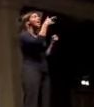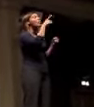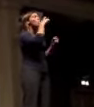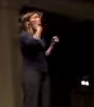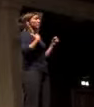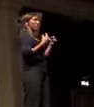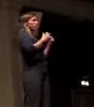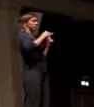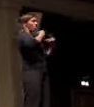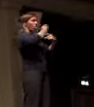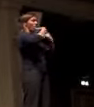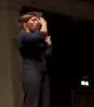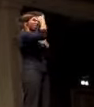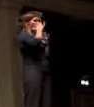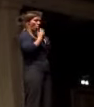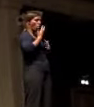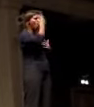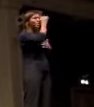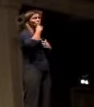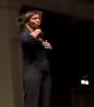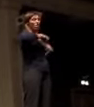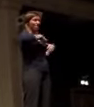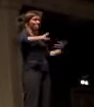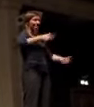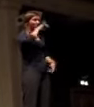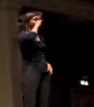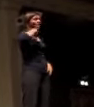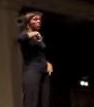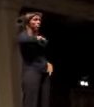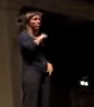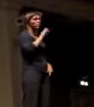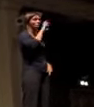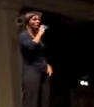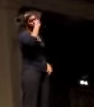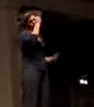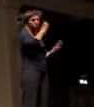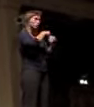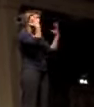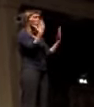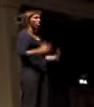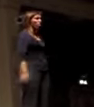because see, we are fat kids, and we are beautiful.